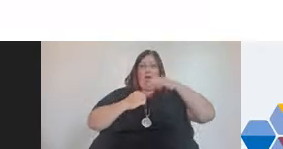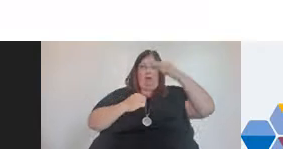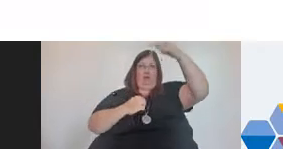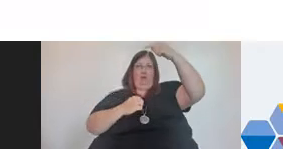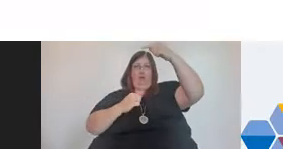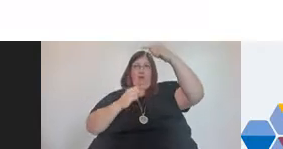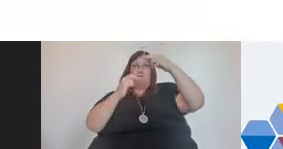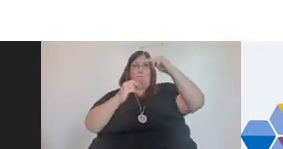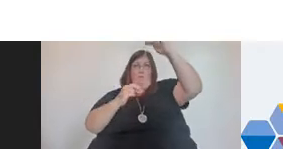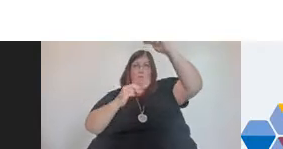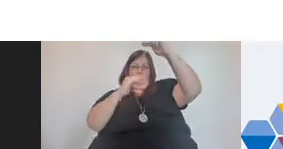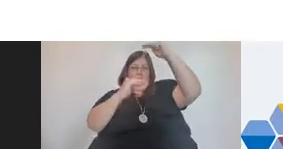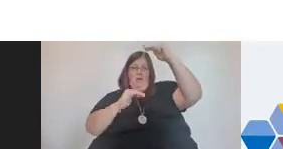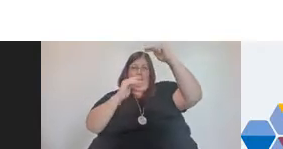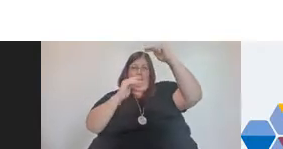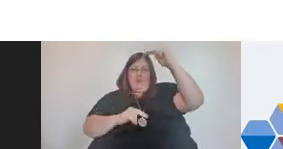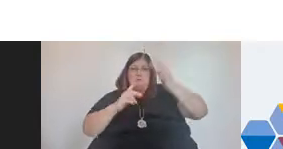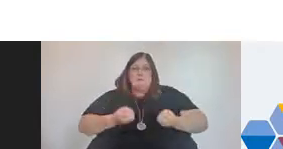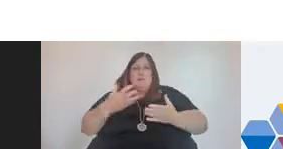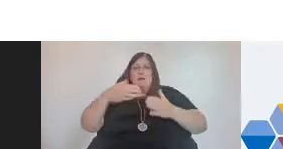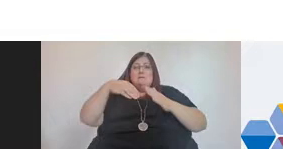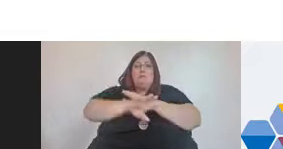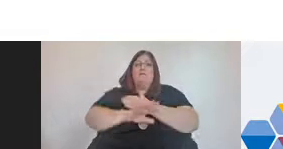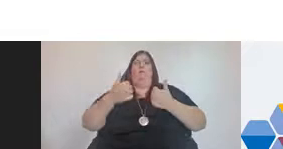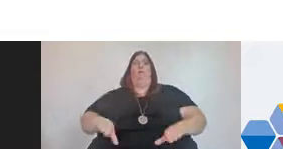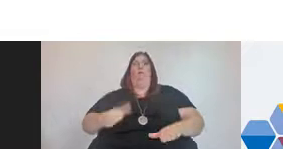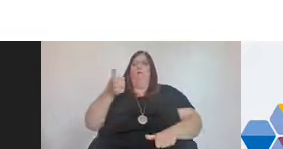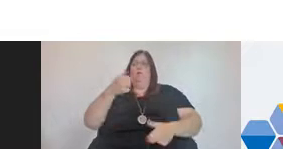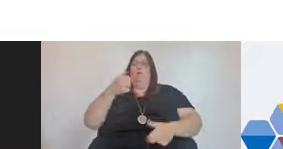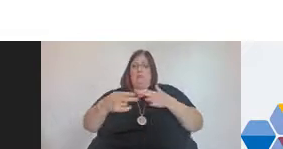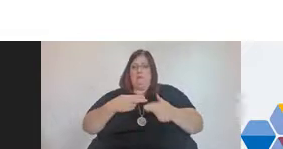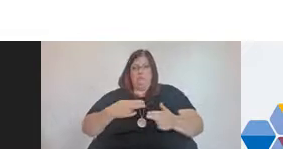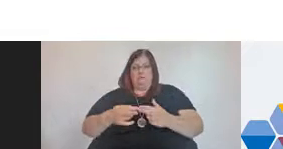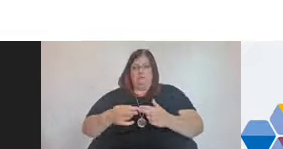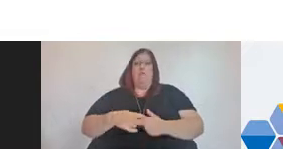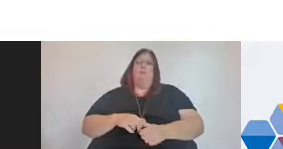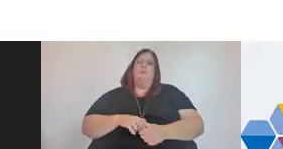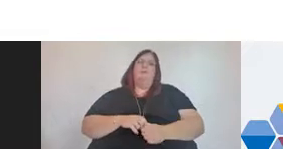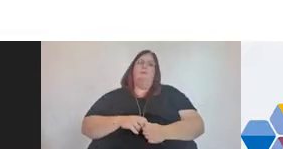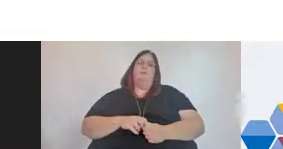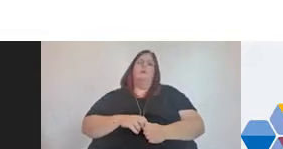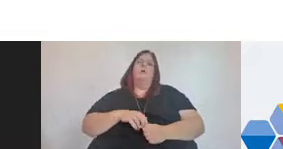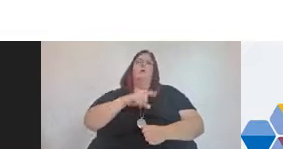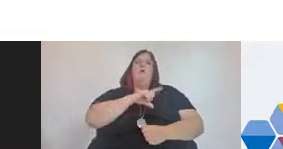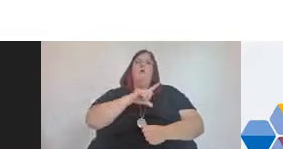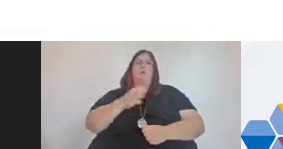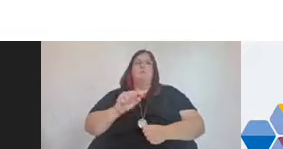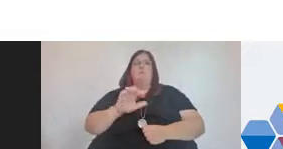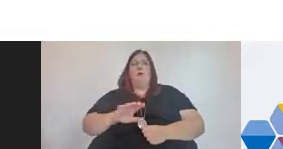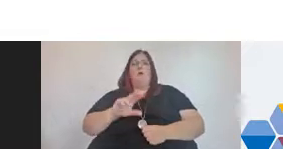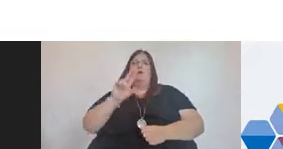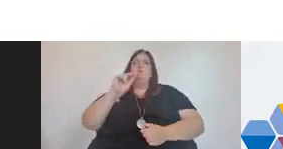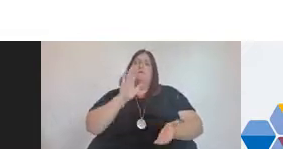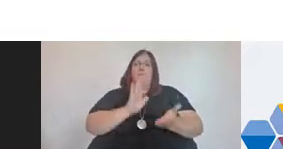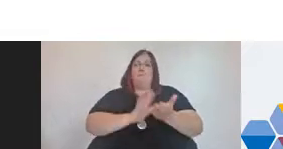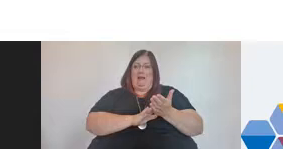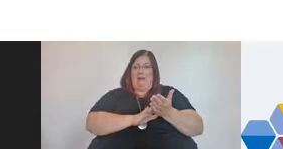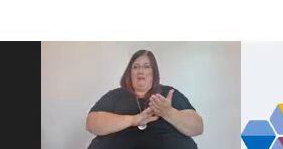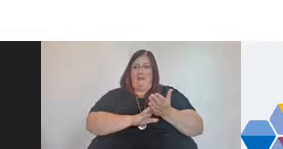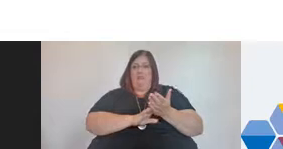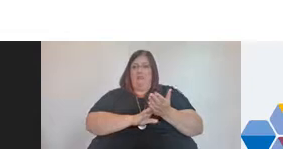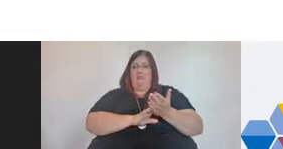a bit less than we were allocated, to the tune of 12 and a bit million, which is less than